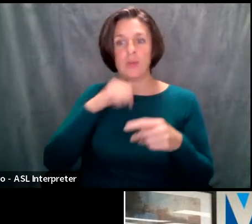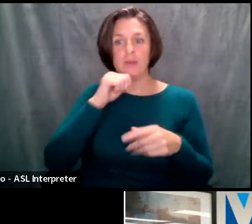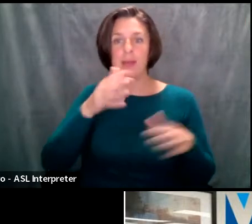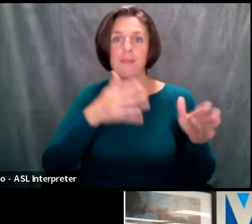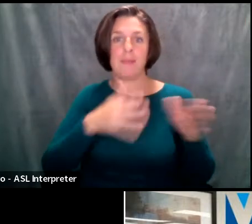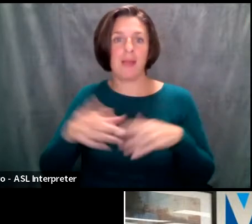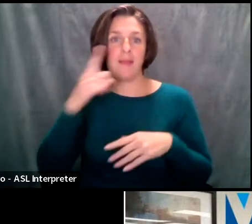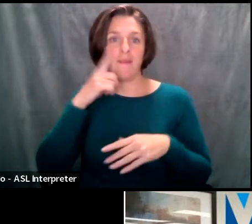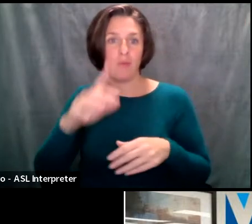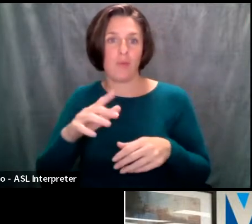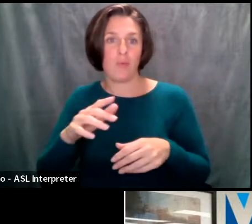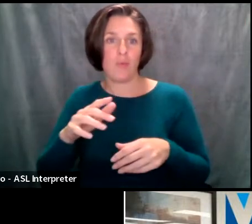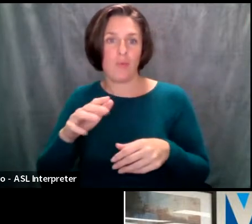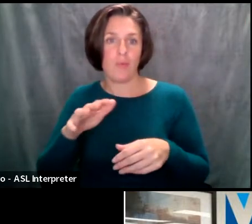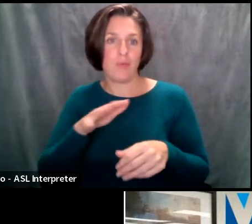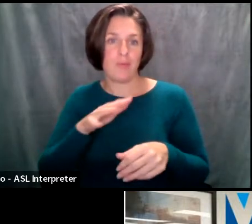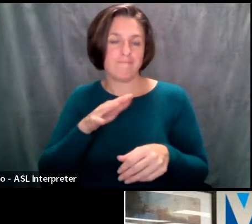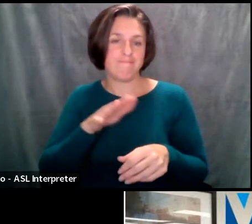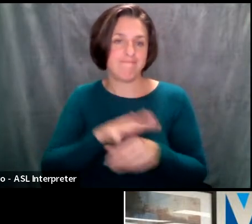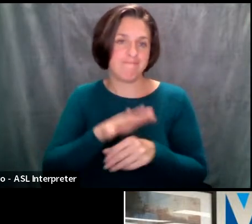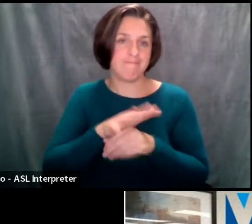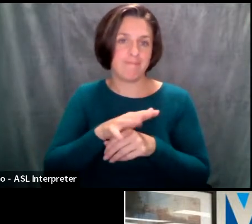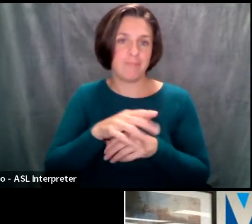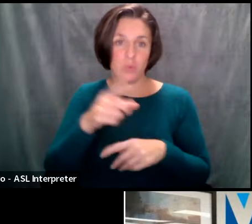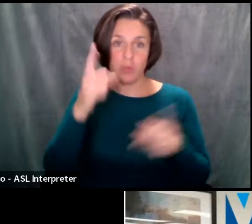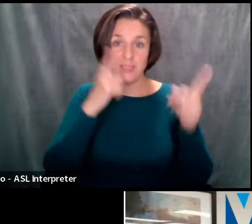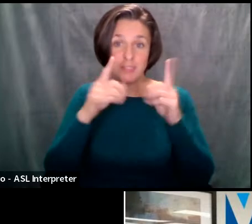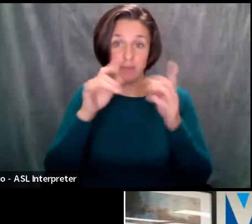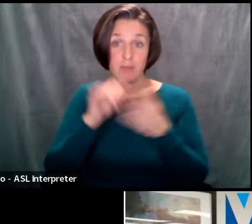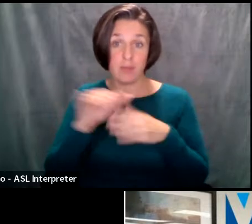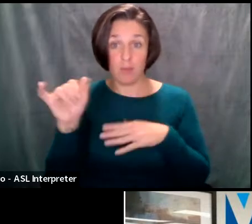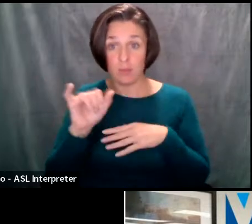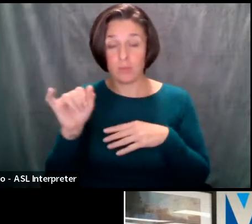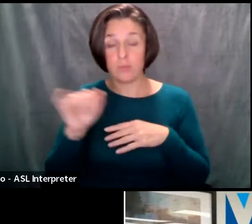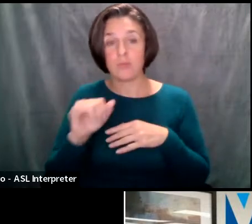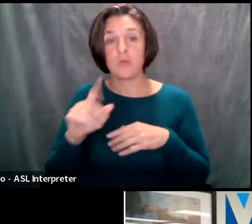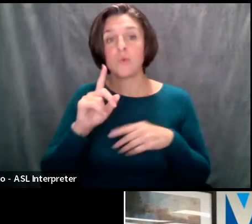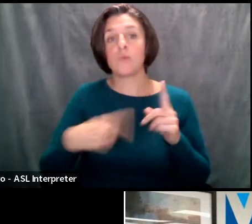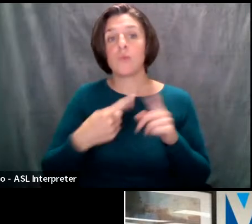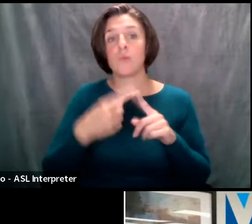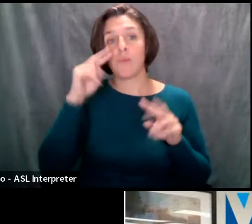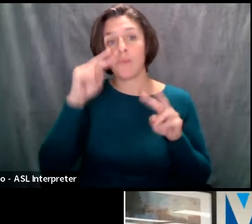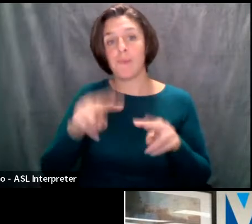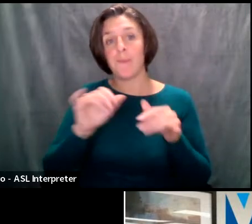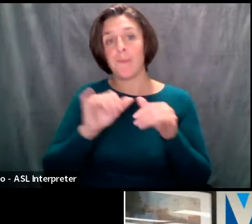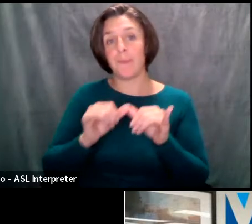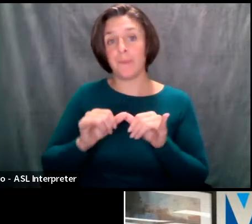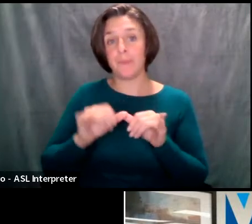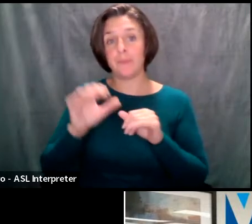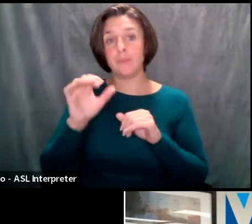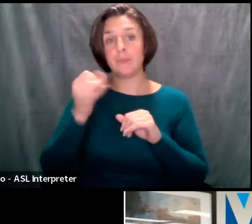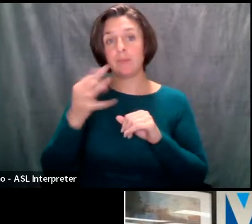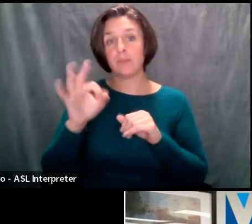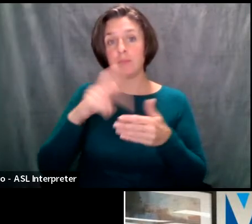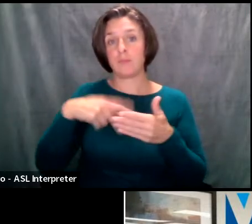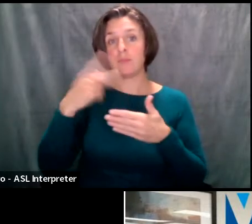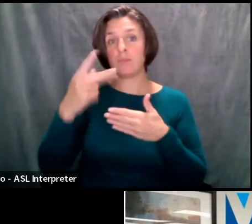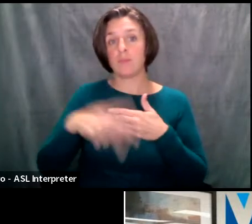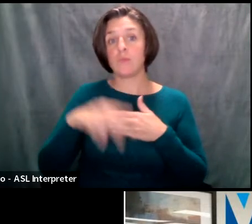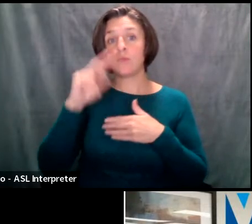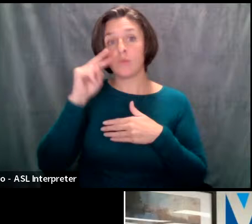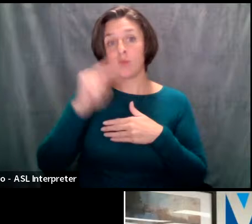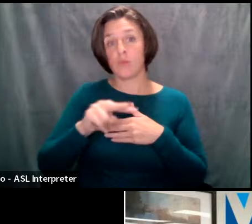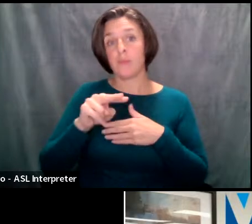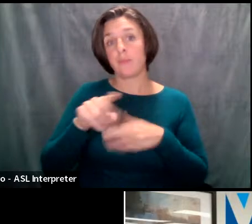Are you taking that into consideration? Yeah, when we looked at the size of the program, we looked at it